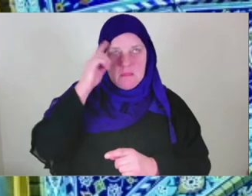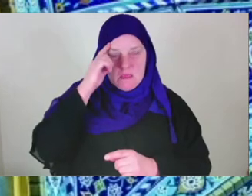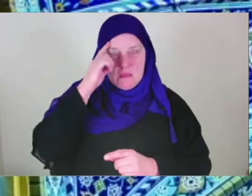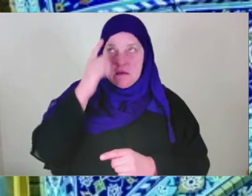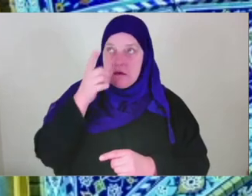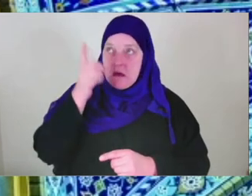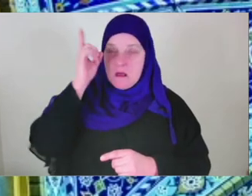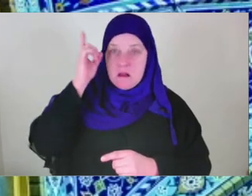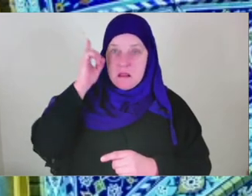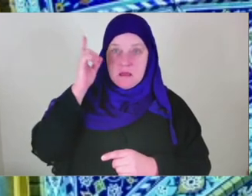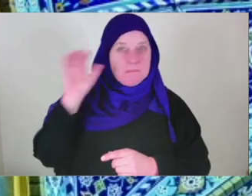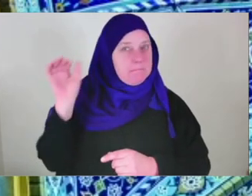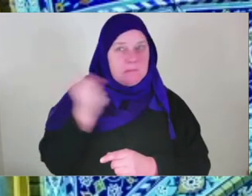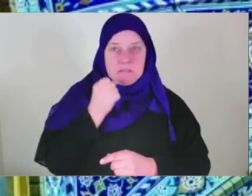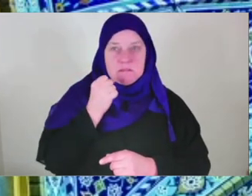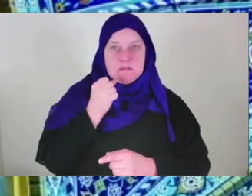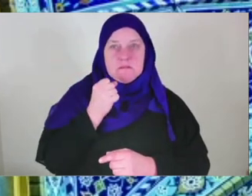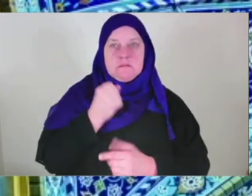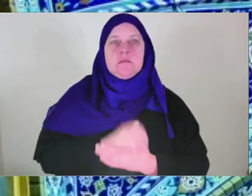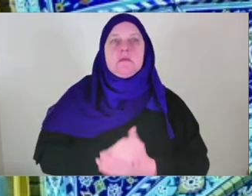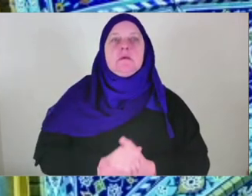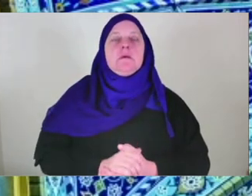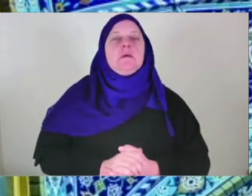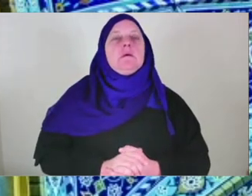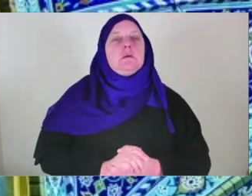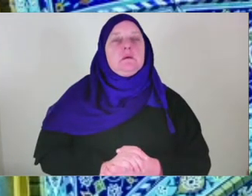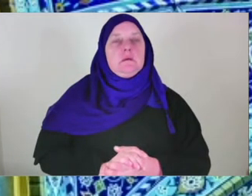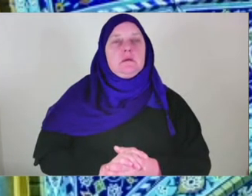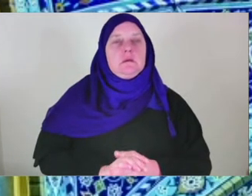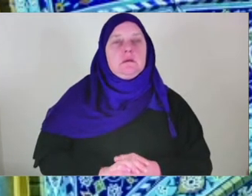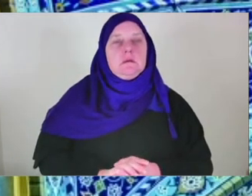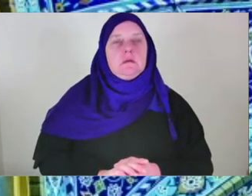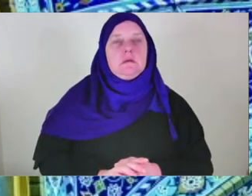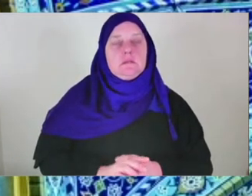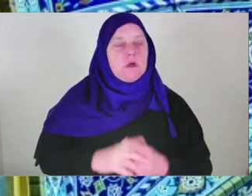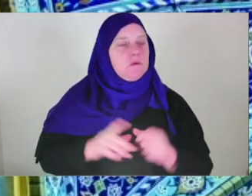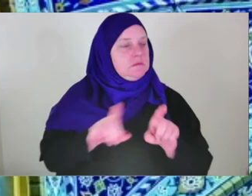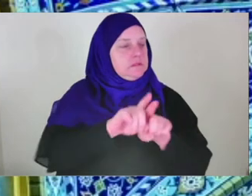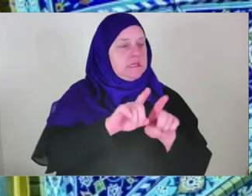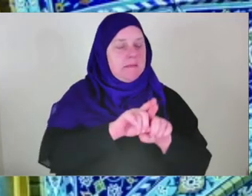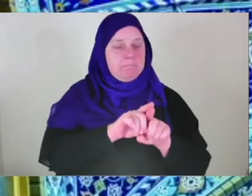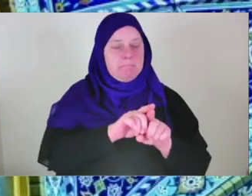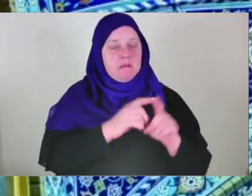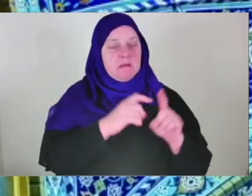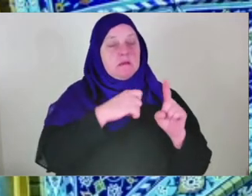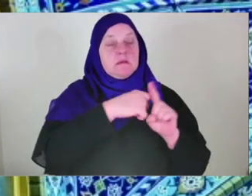the income, through the details that we'll discuss in our prayer.